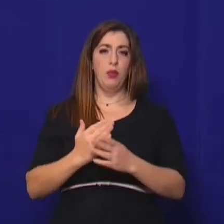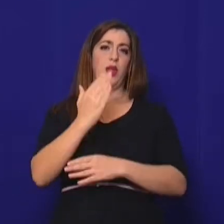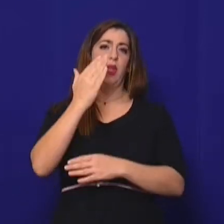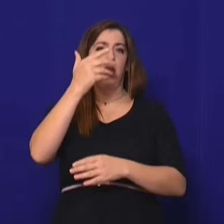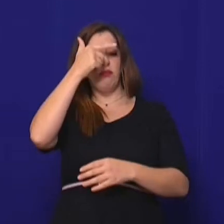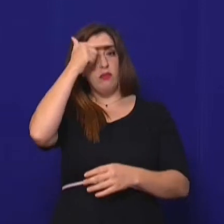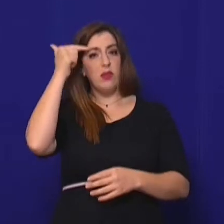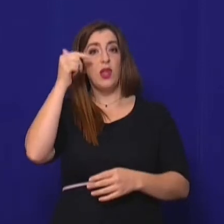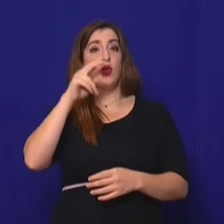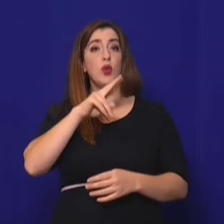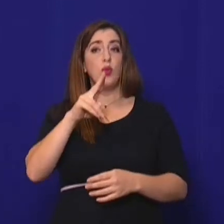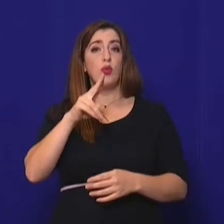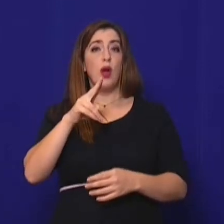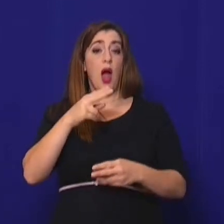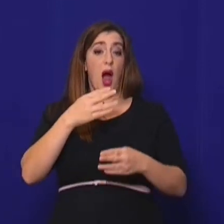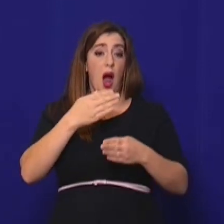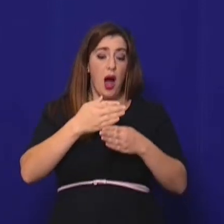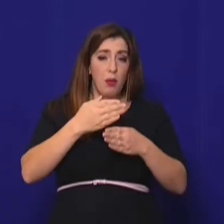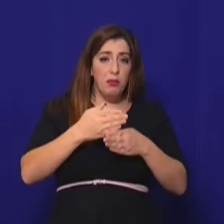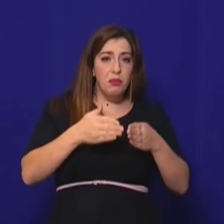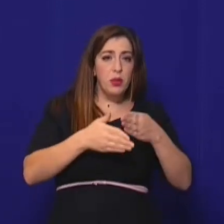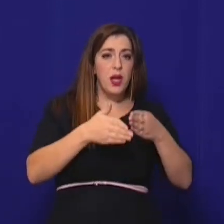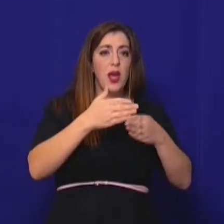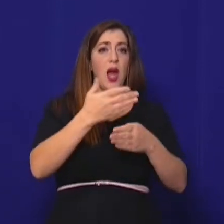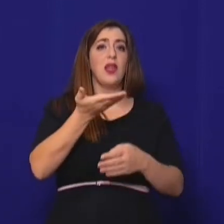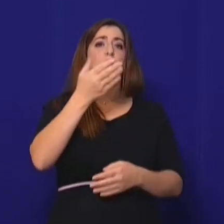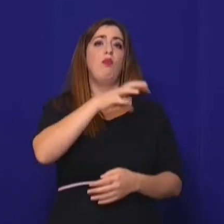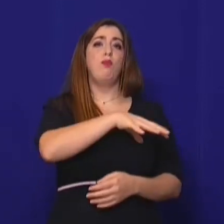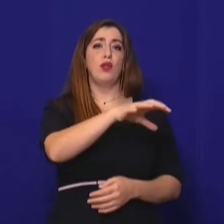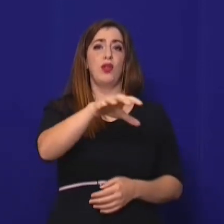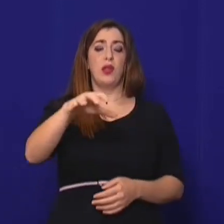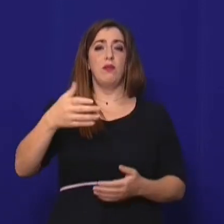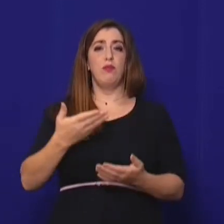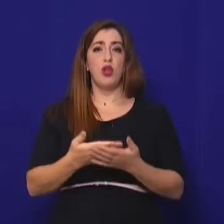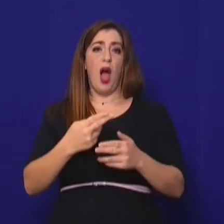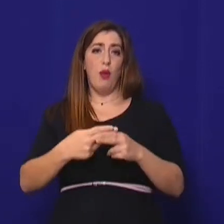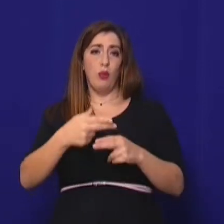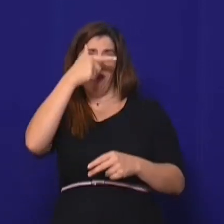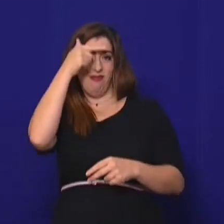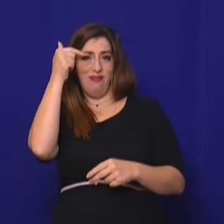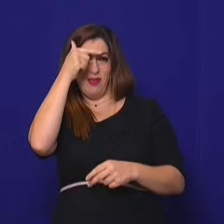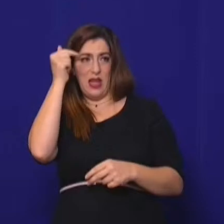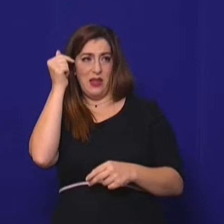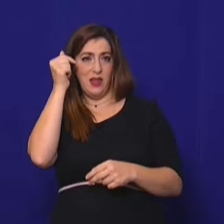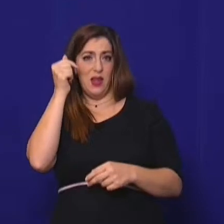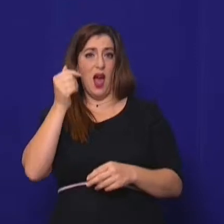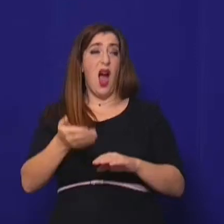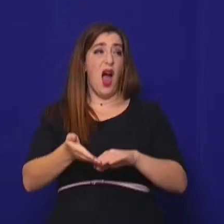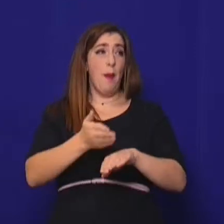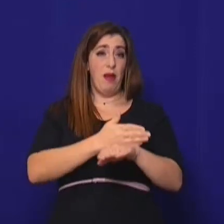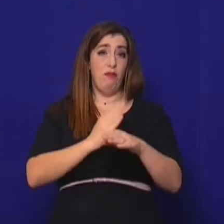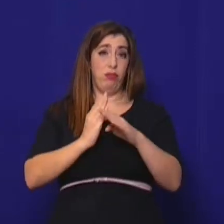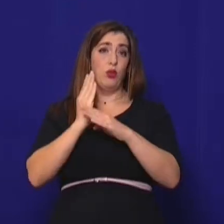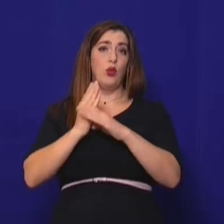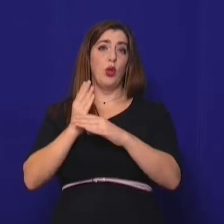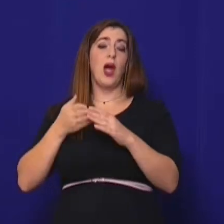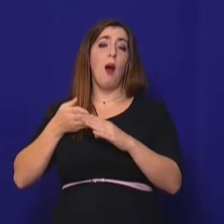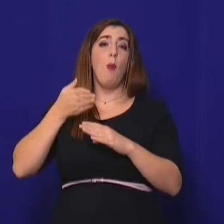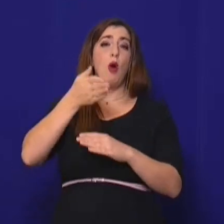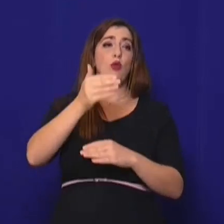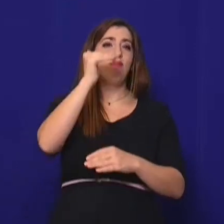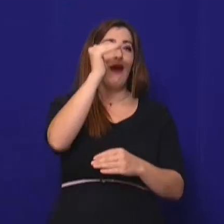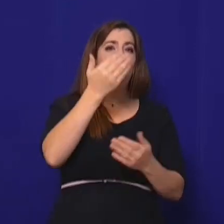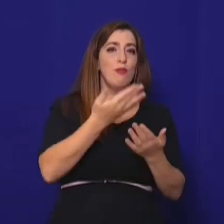mill-ewwel saħħaħna aħna l-testjar tagħna. Fil-bidu konna nagħmlu t-testjar billi mmorru fid-djar. Però